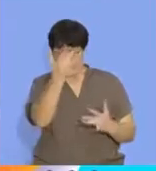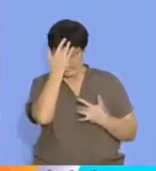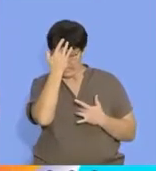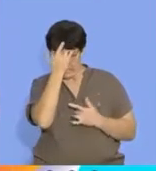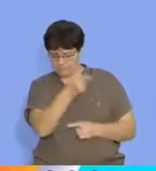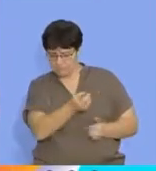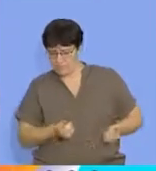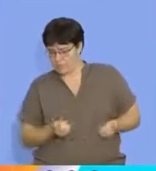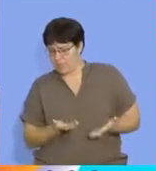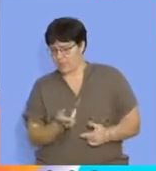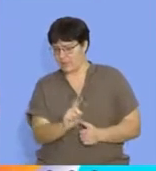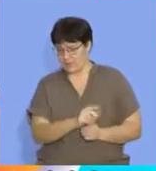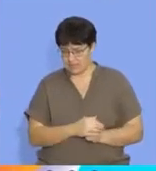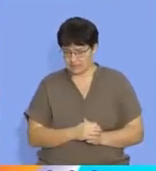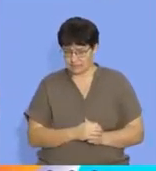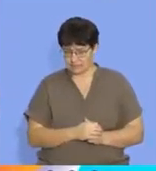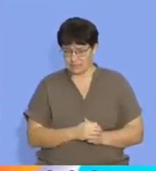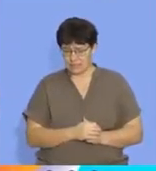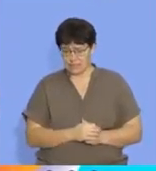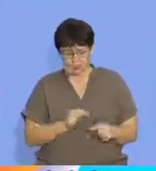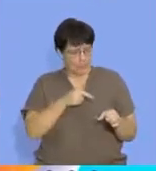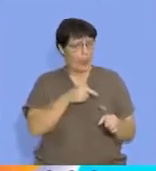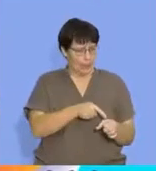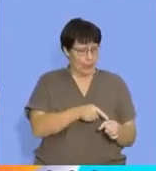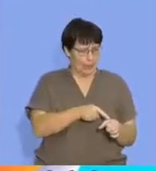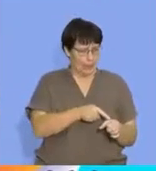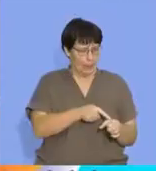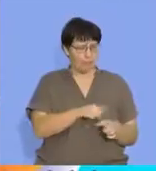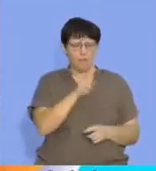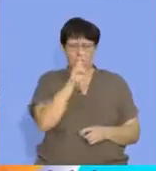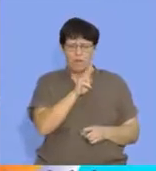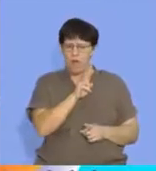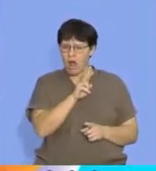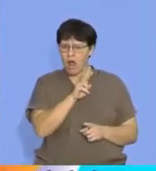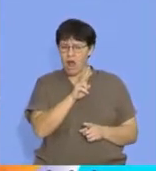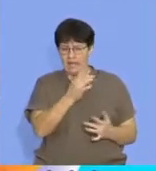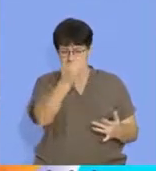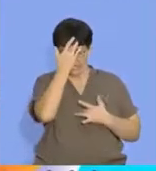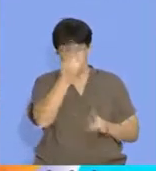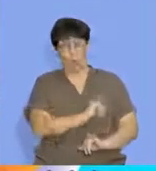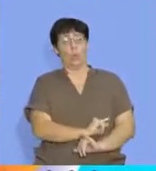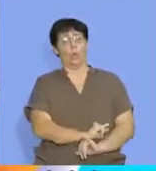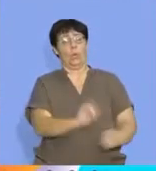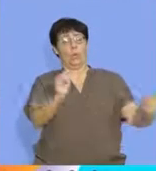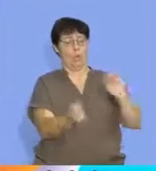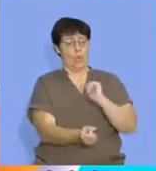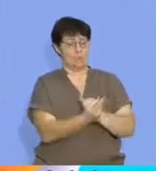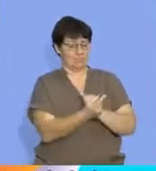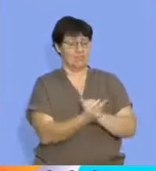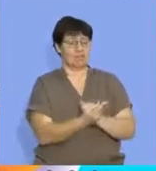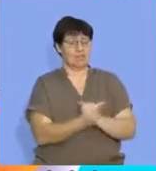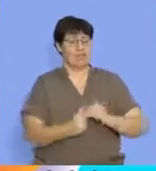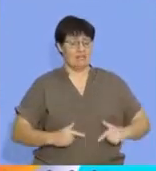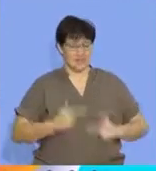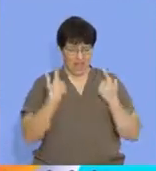diseases they produced. So really, really small organisms, and we looked at these really huge big diseases that could have quite an